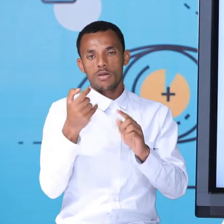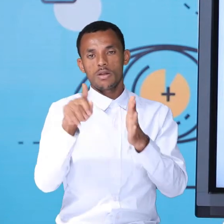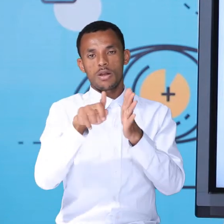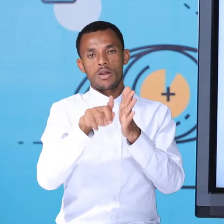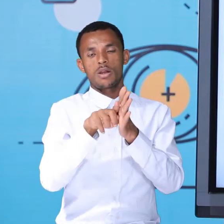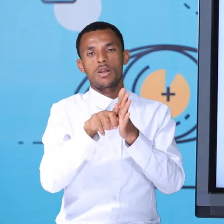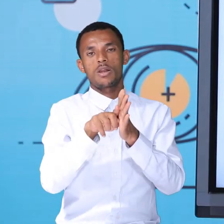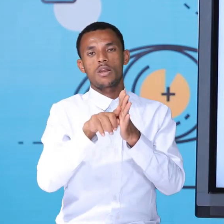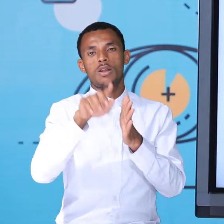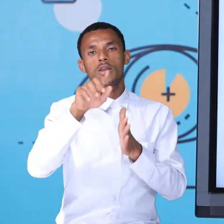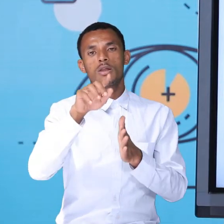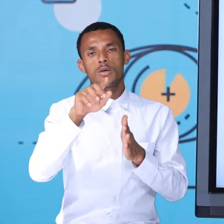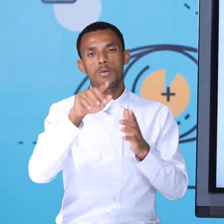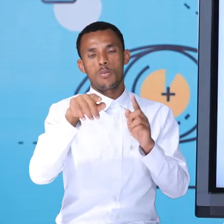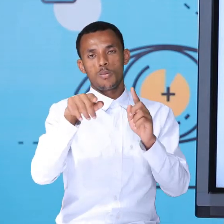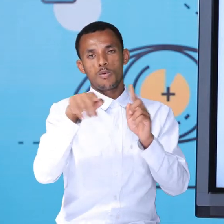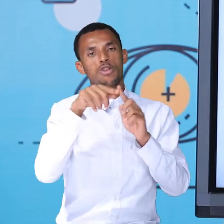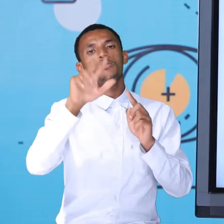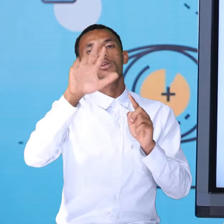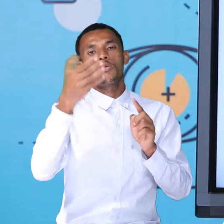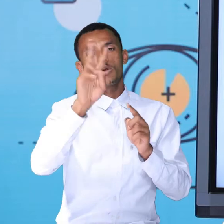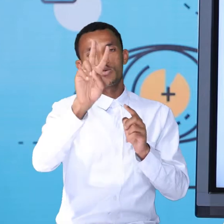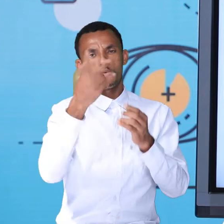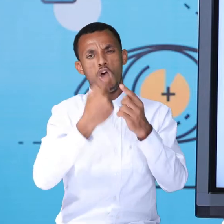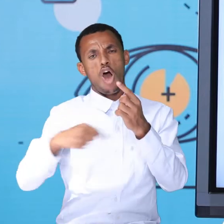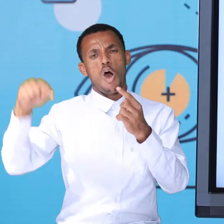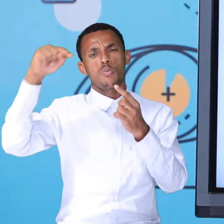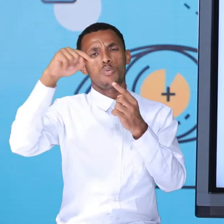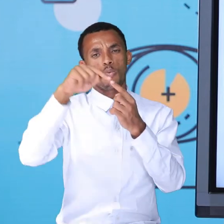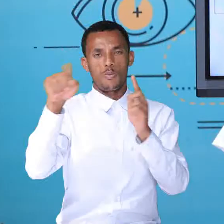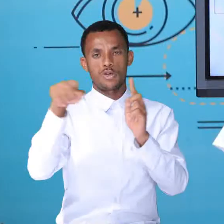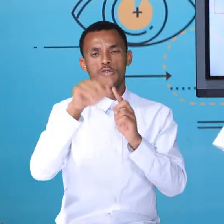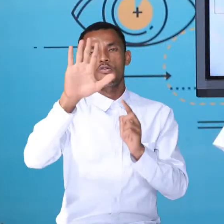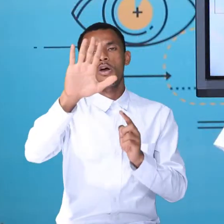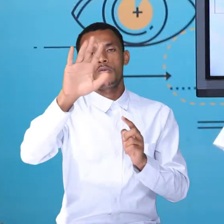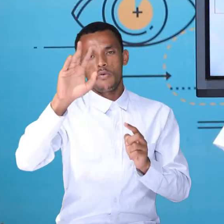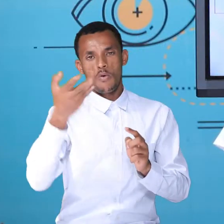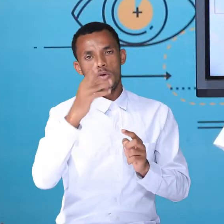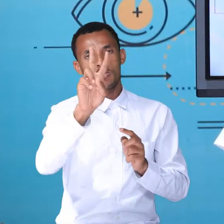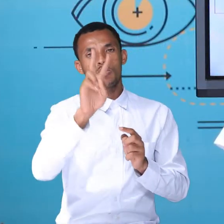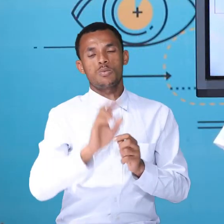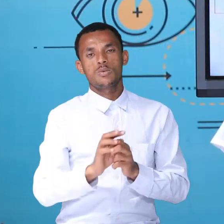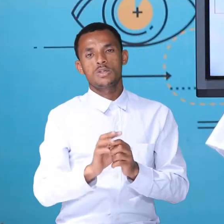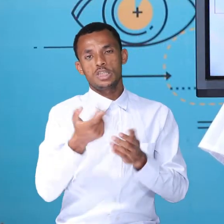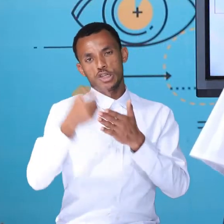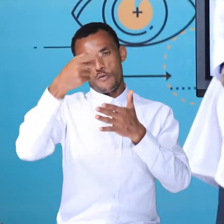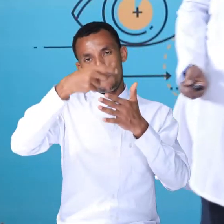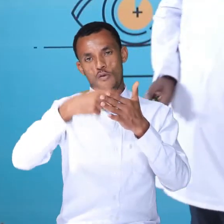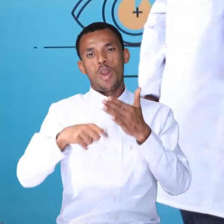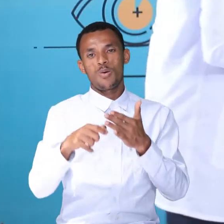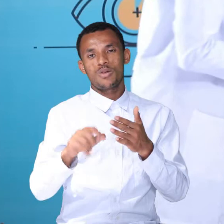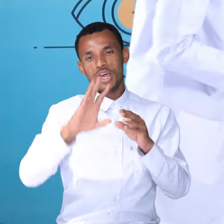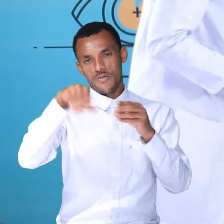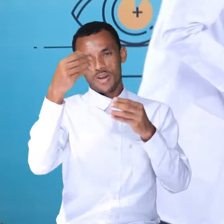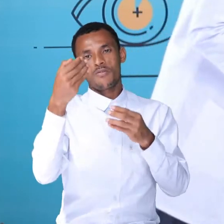positive 3 over 2 up to positive 5 over 2 it will be. This is the values of the